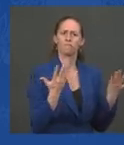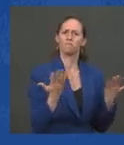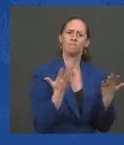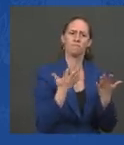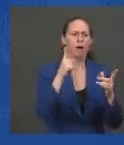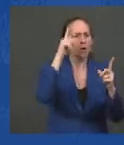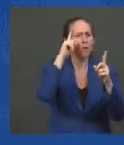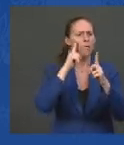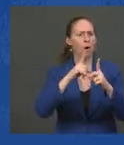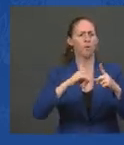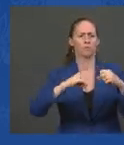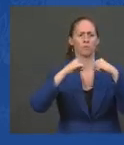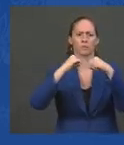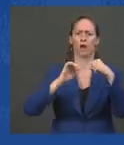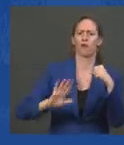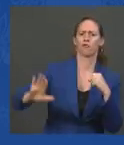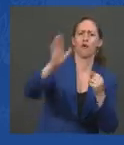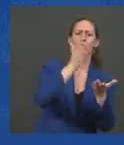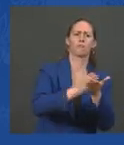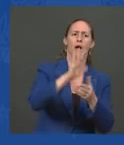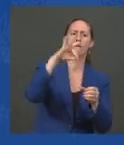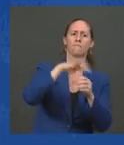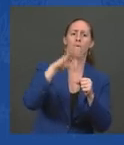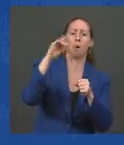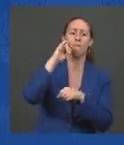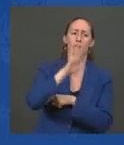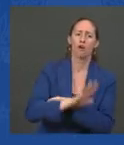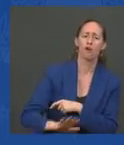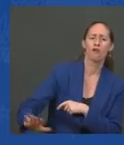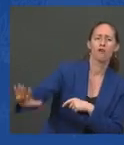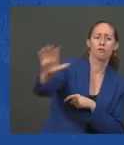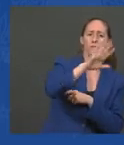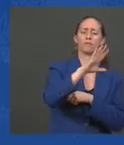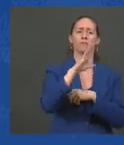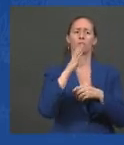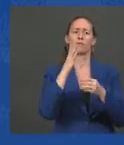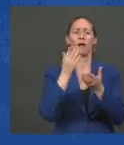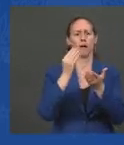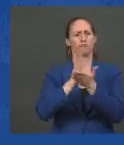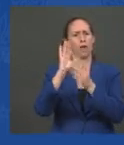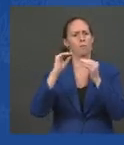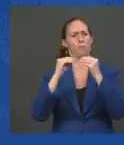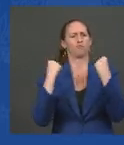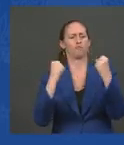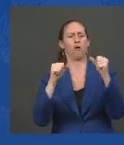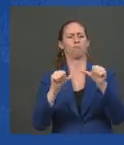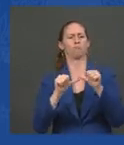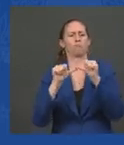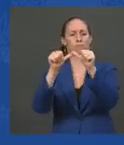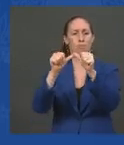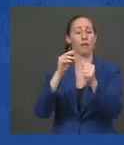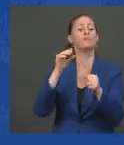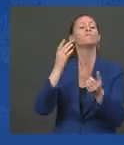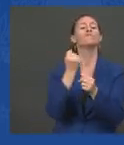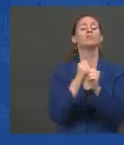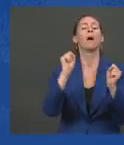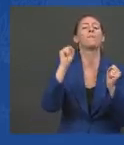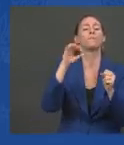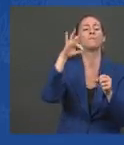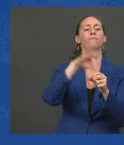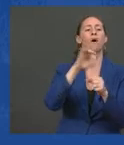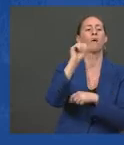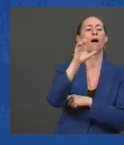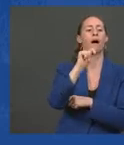the right to vote for all Americans: the Freedom to Vote Act and the John Lewis Voting Rights Advancement